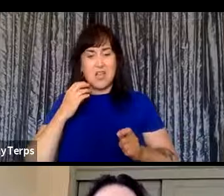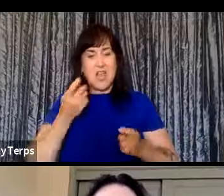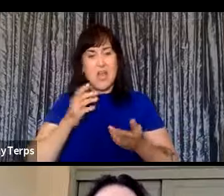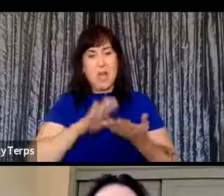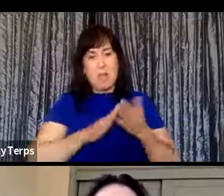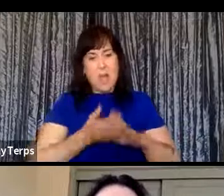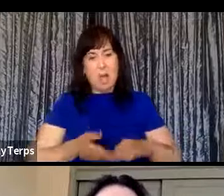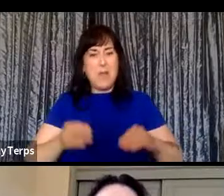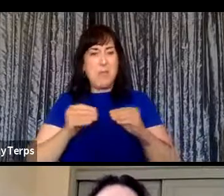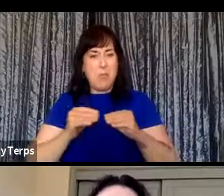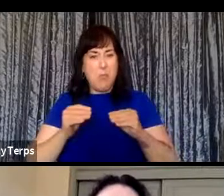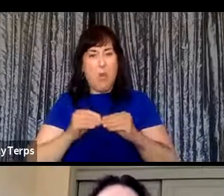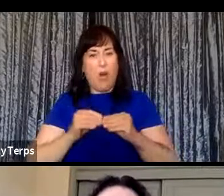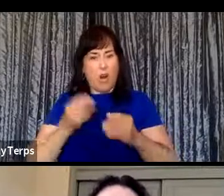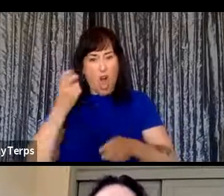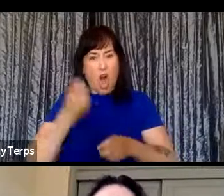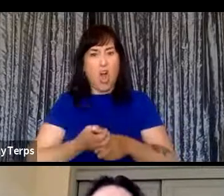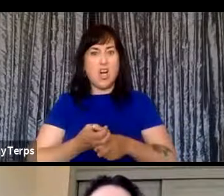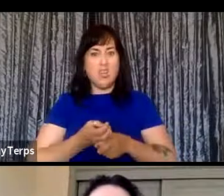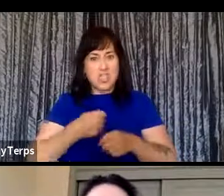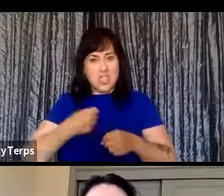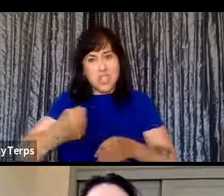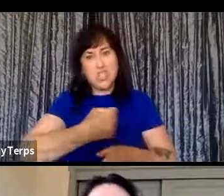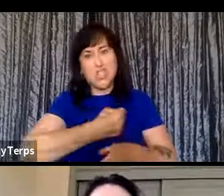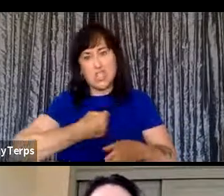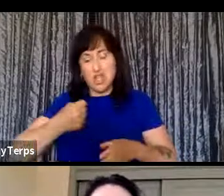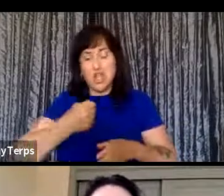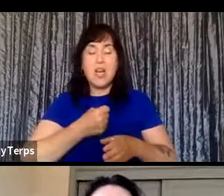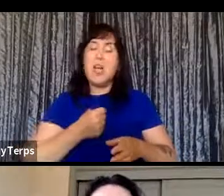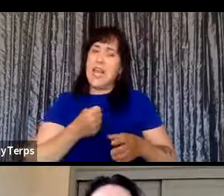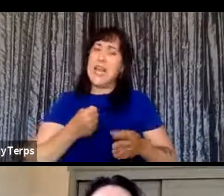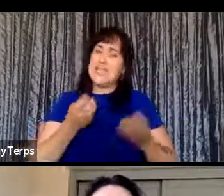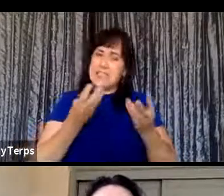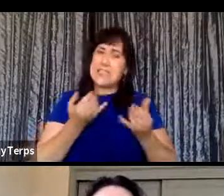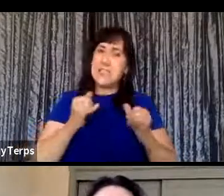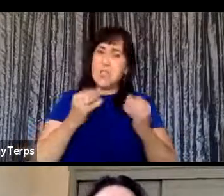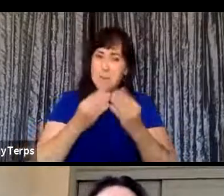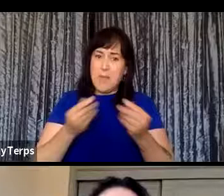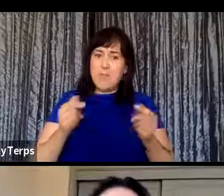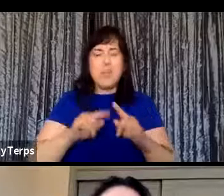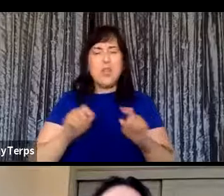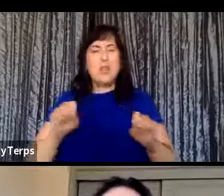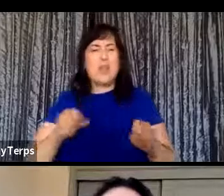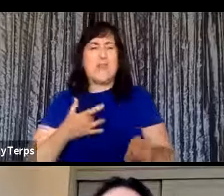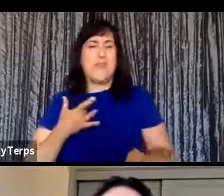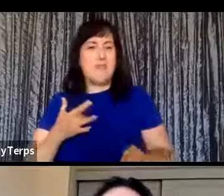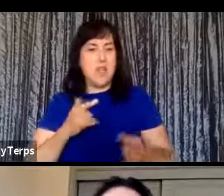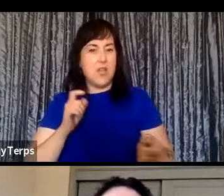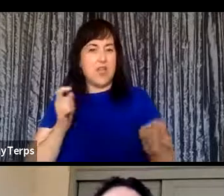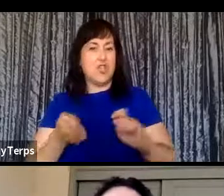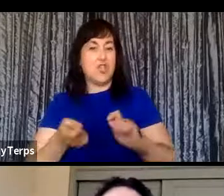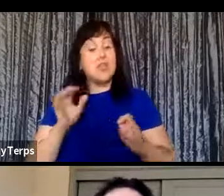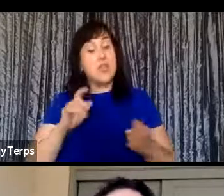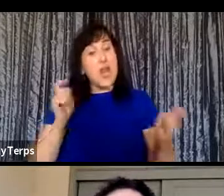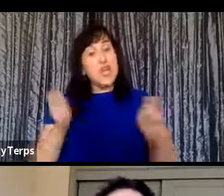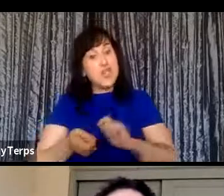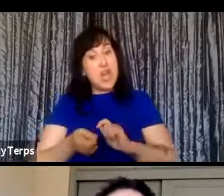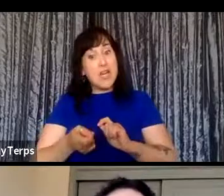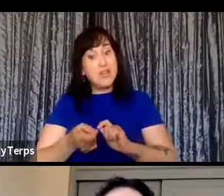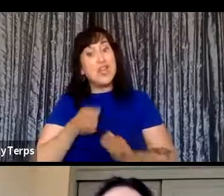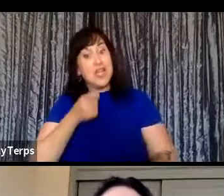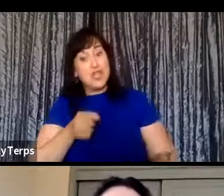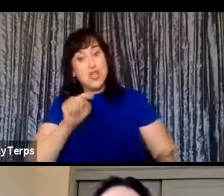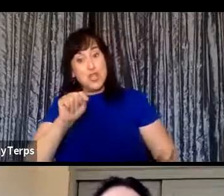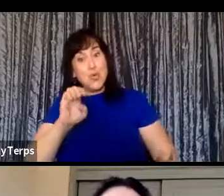more resistance to be able to stir it in? It's still melting, but you can feel that it's changed. That change is you tempering chocolate,